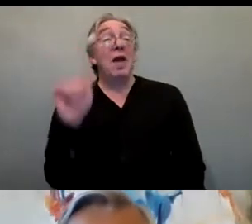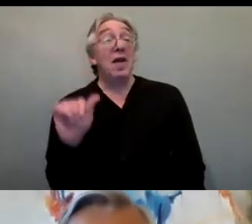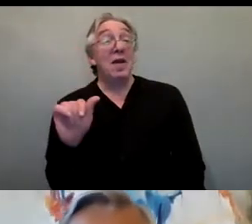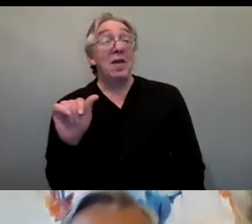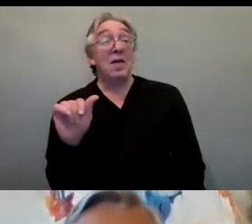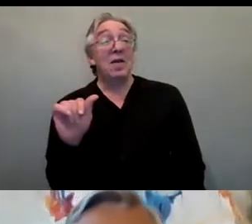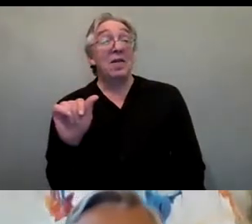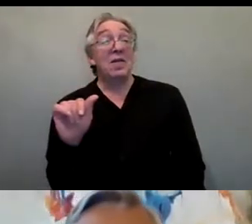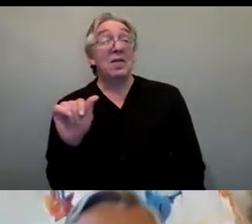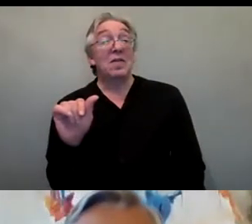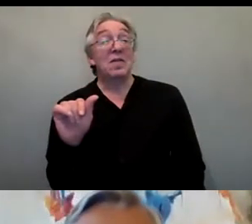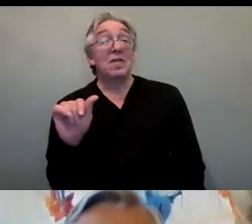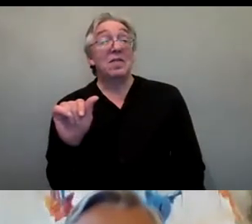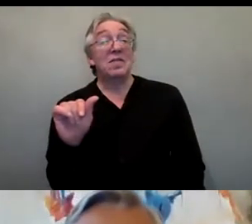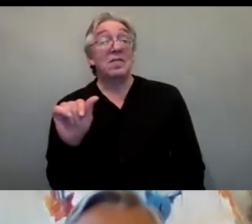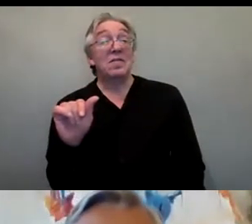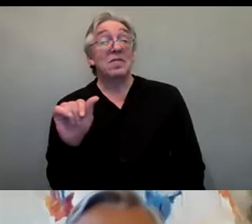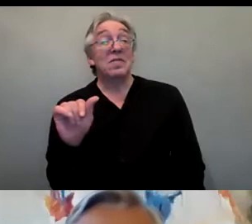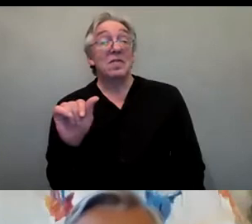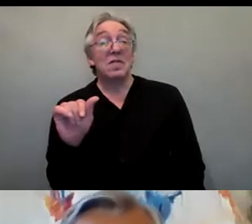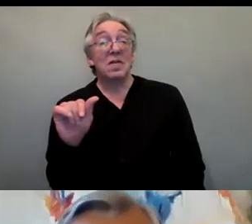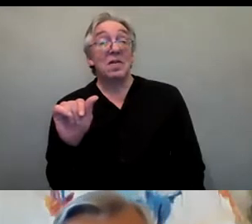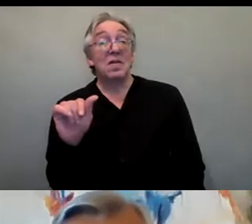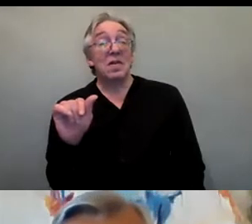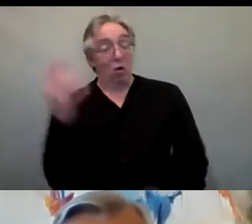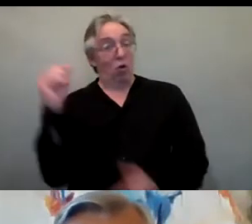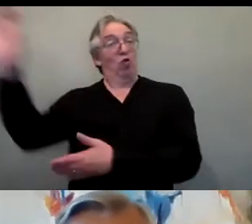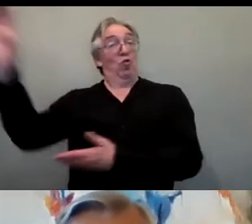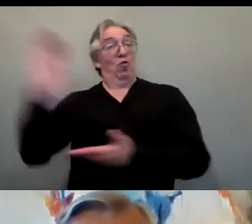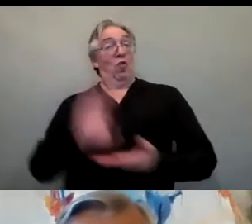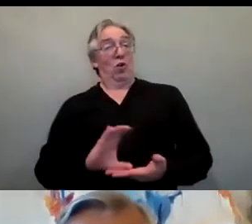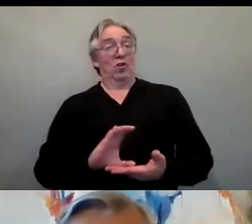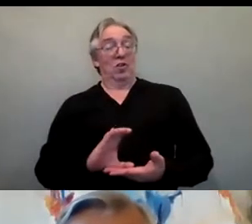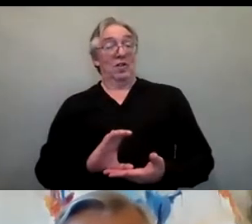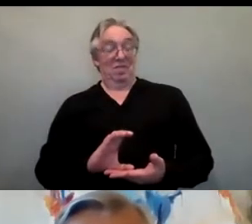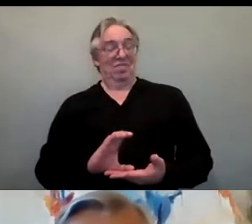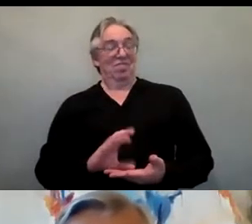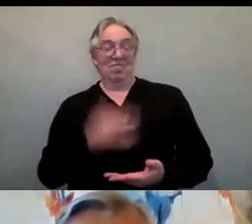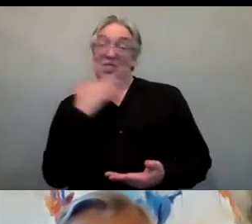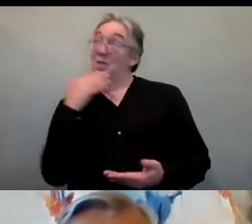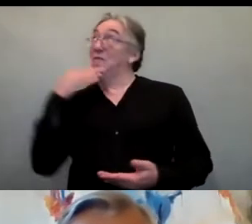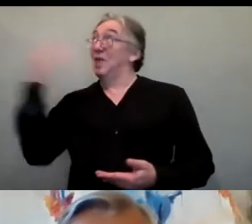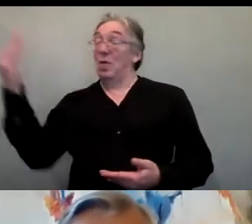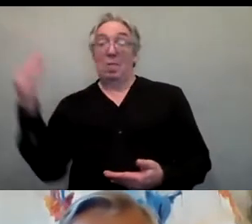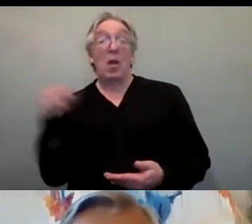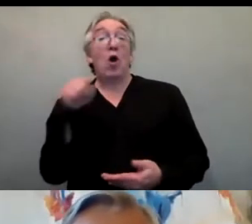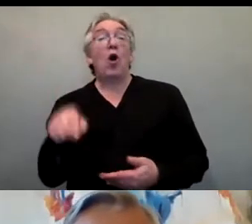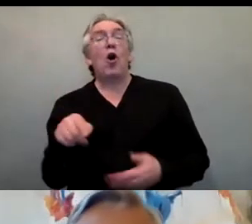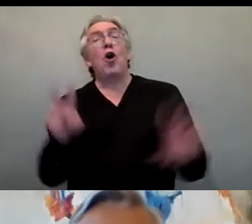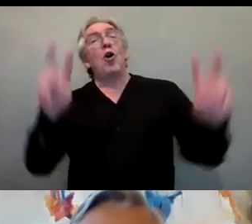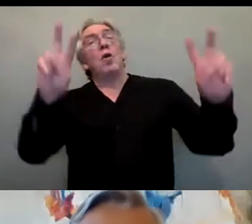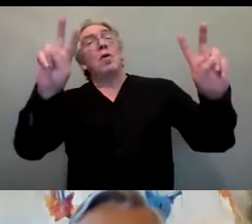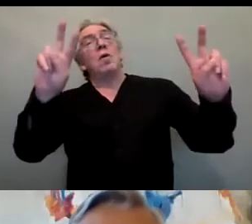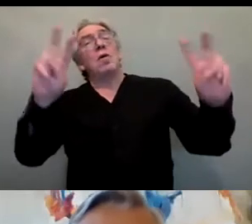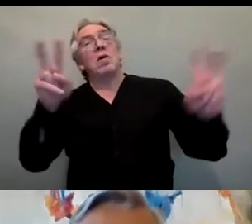I would like to say first that these courses are called the Leadership and Empowerment of Women